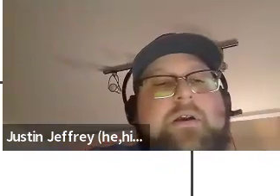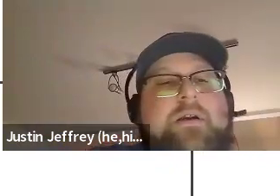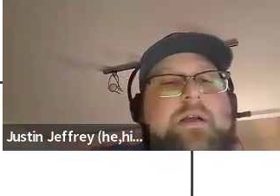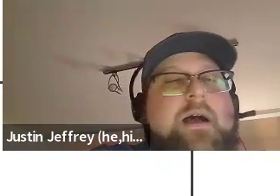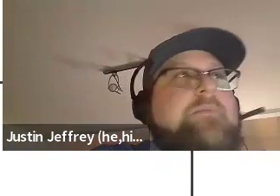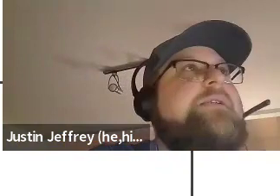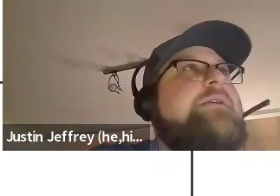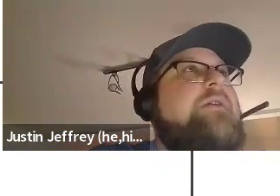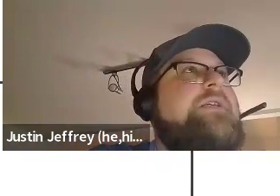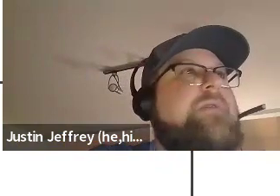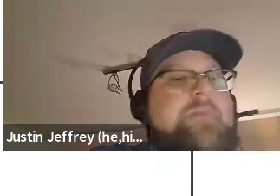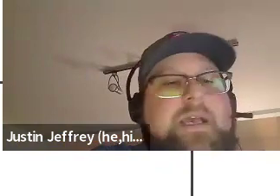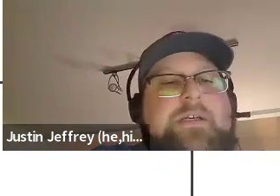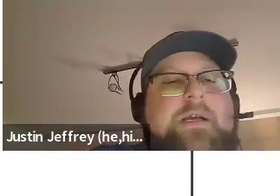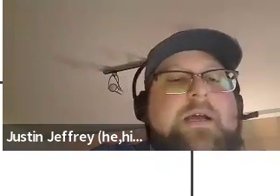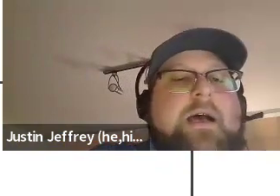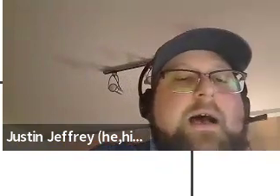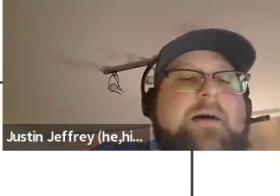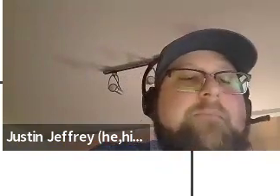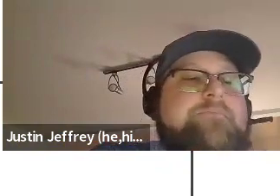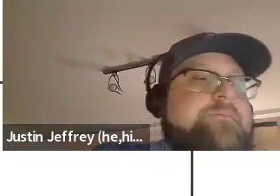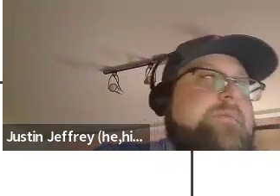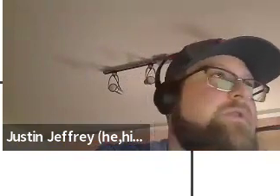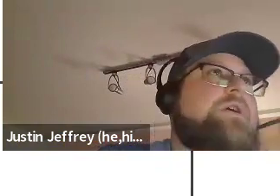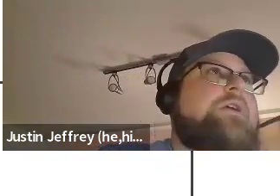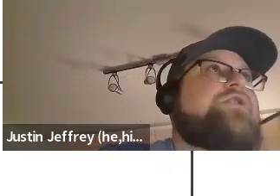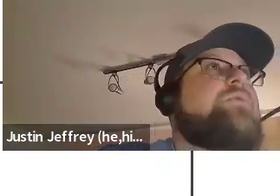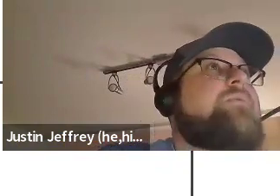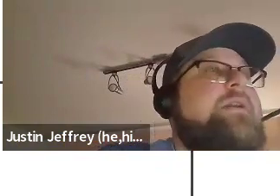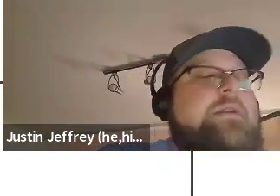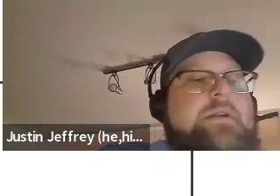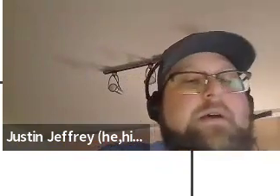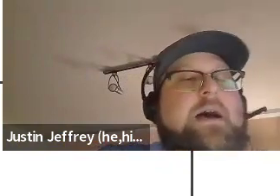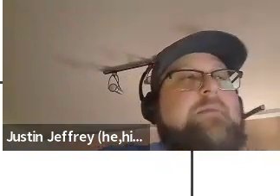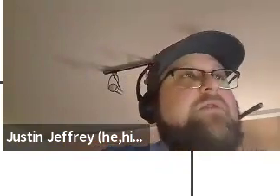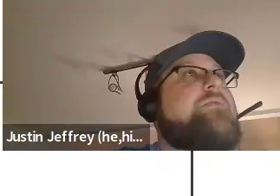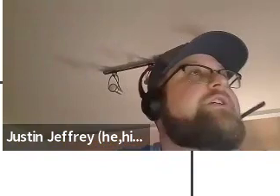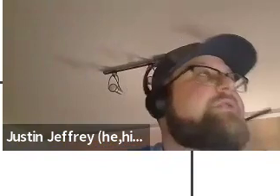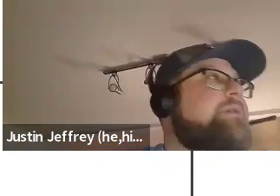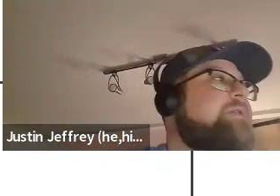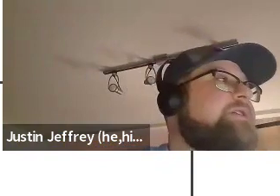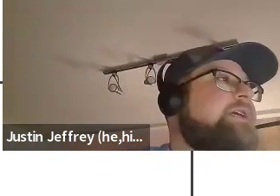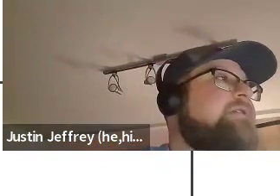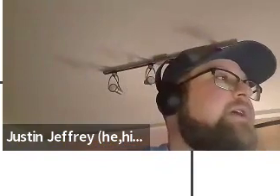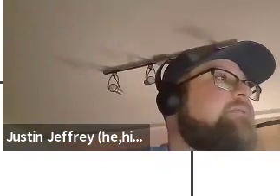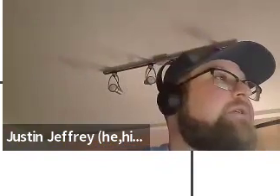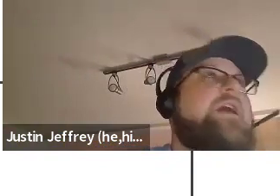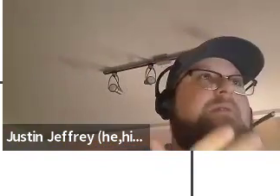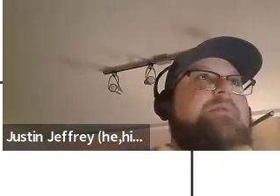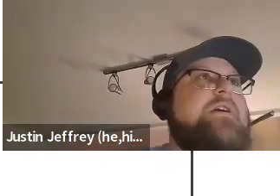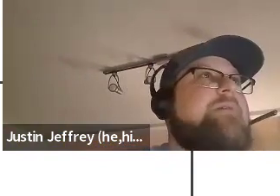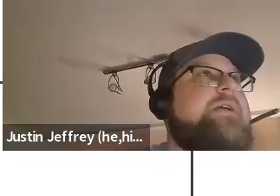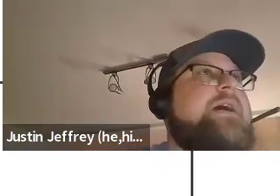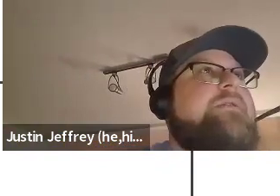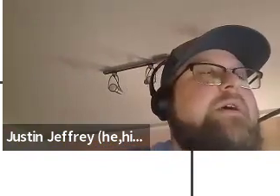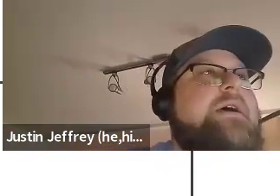phone number listed on this webpage. You could call 211. You could reach out to me personally or anyone, a lot